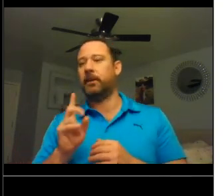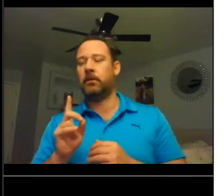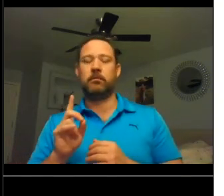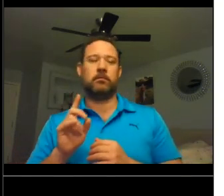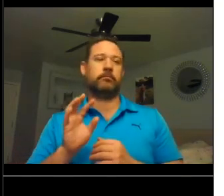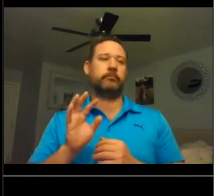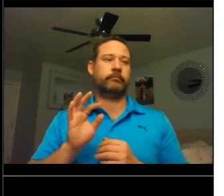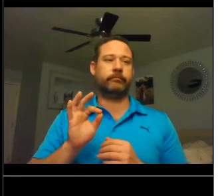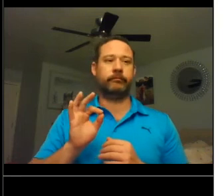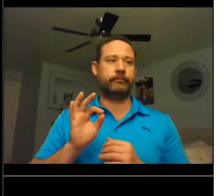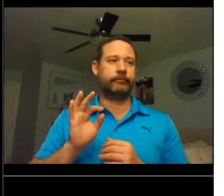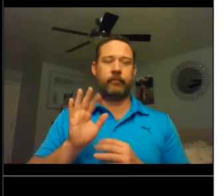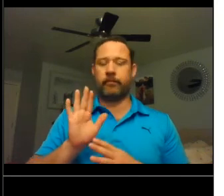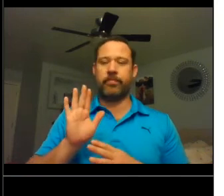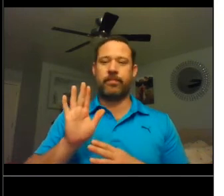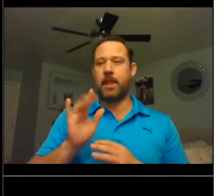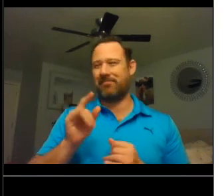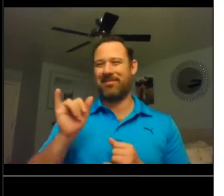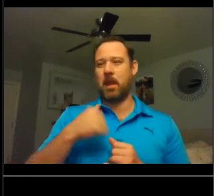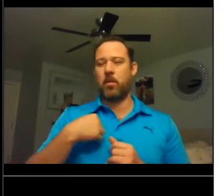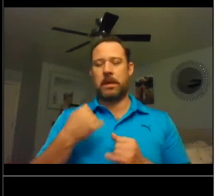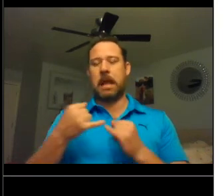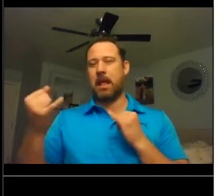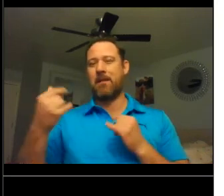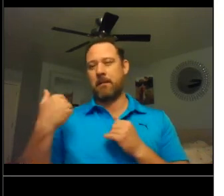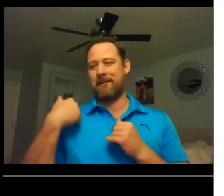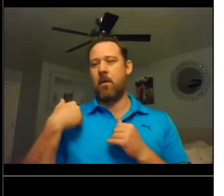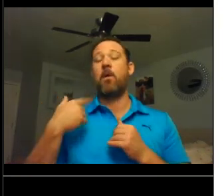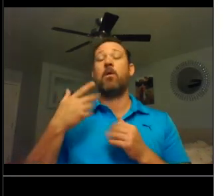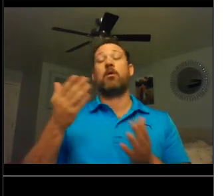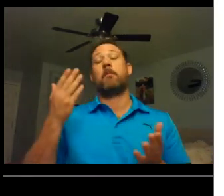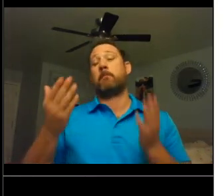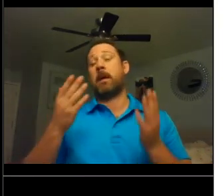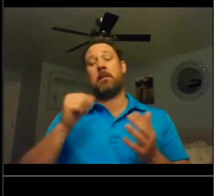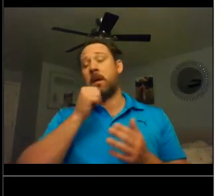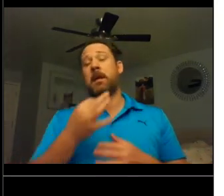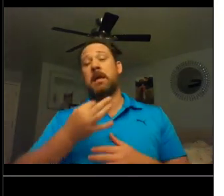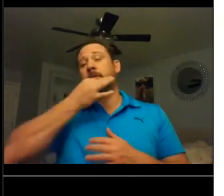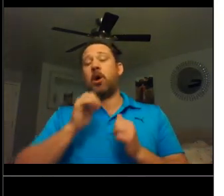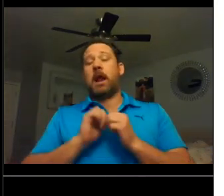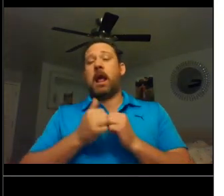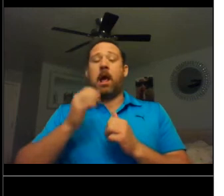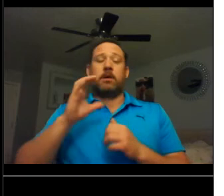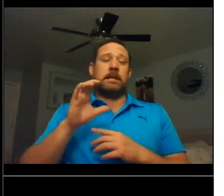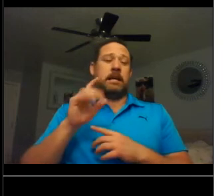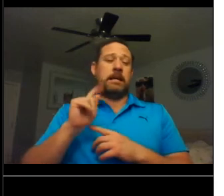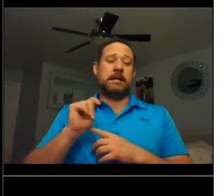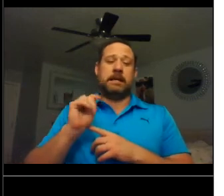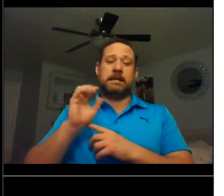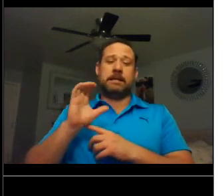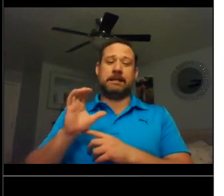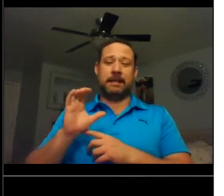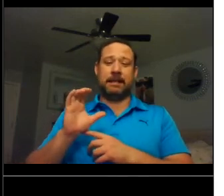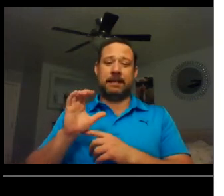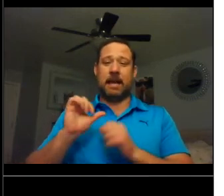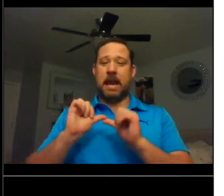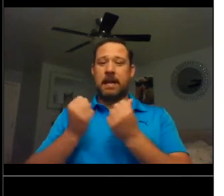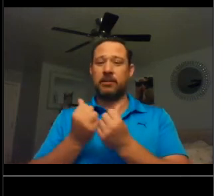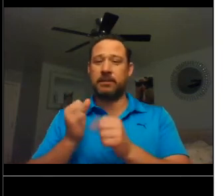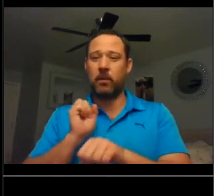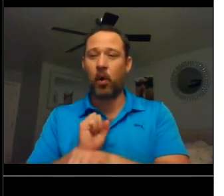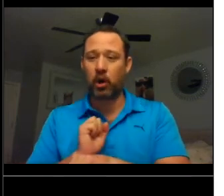kind of in the fields that we outlined before, you may not be experts in how the California state transportation agencies